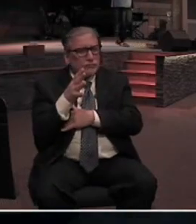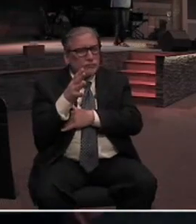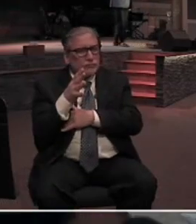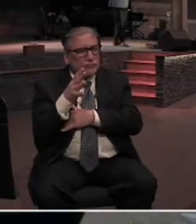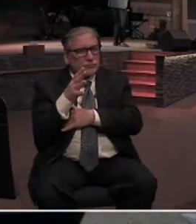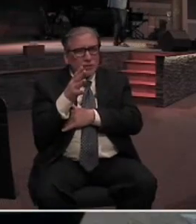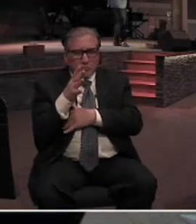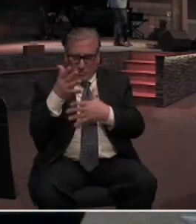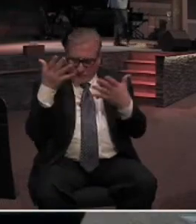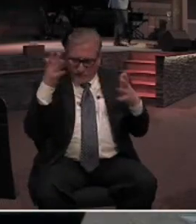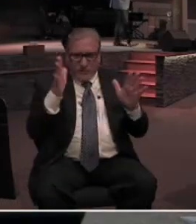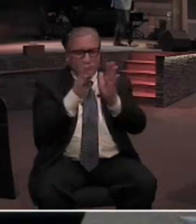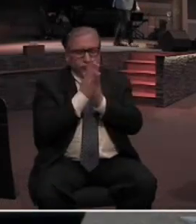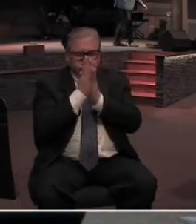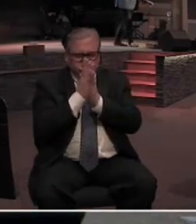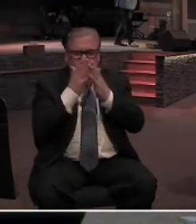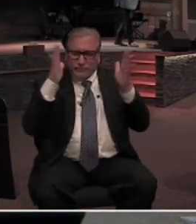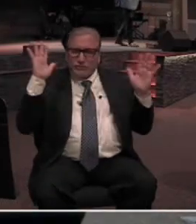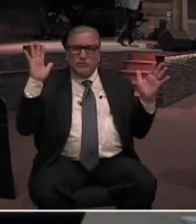and we've had a prayer meeting.